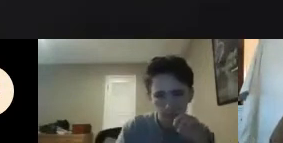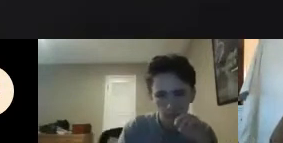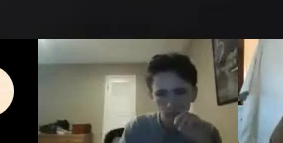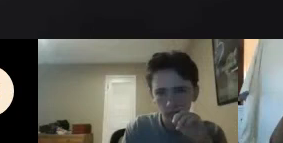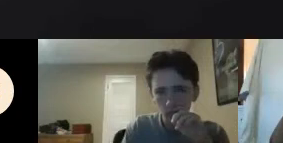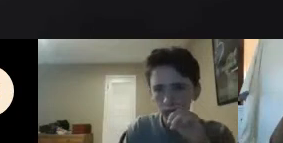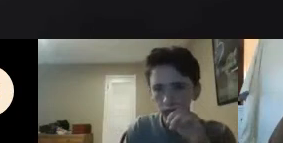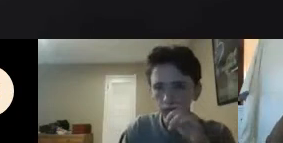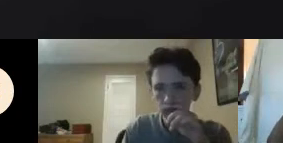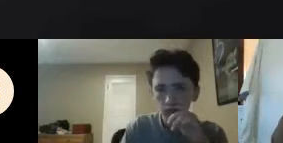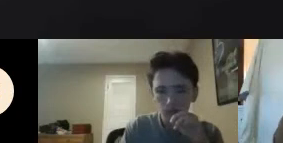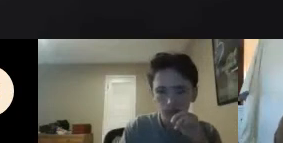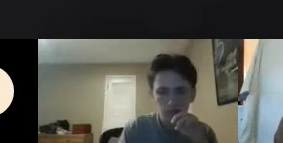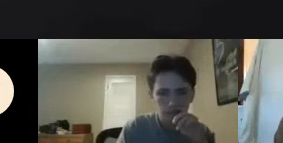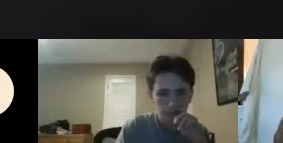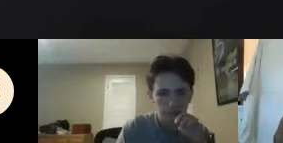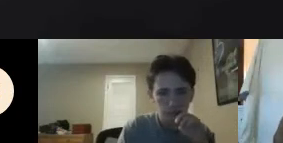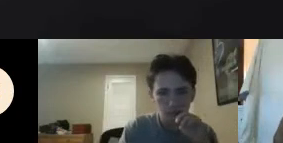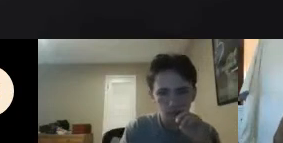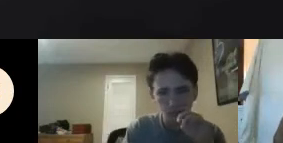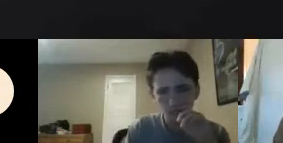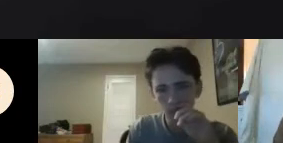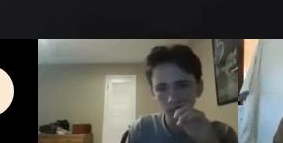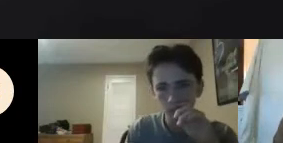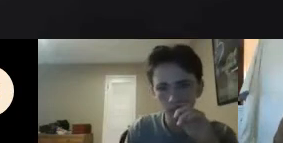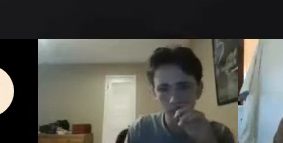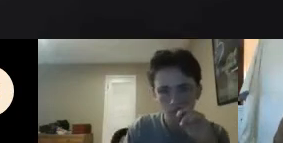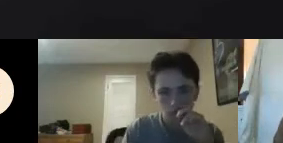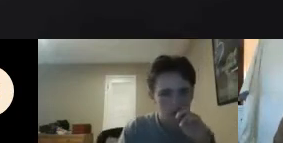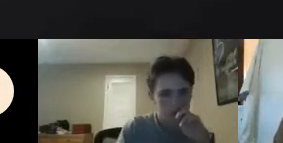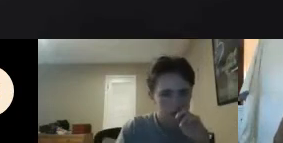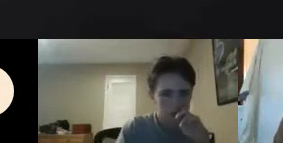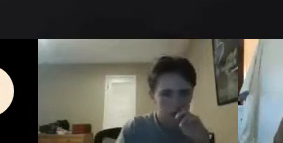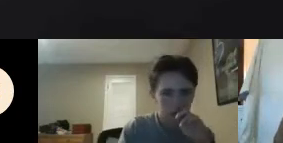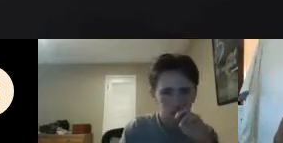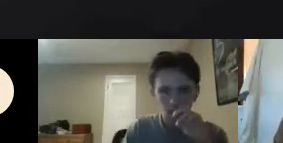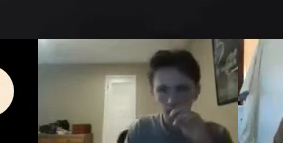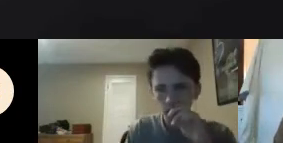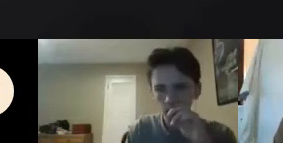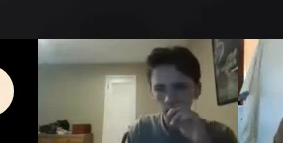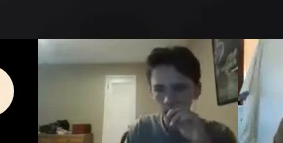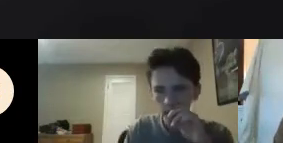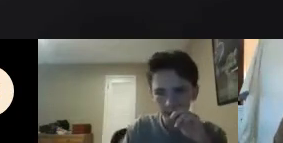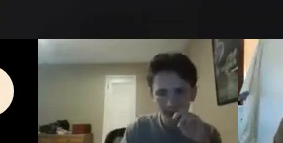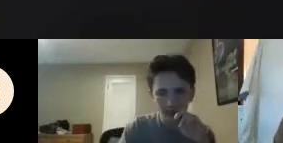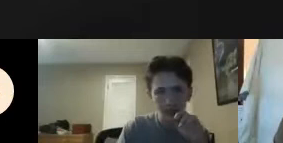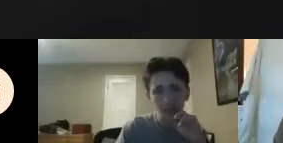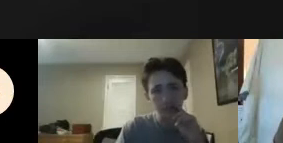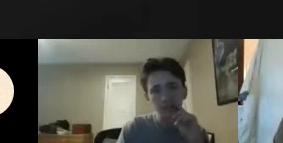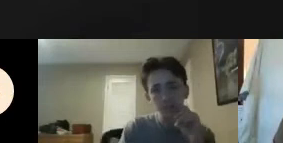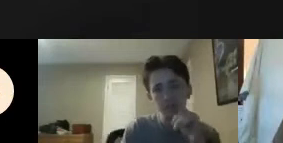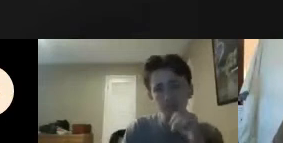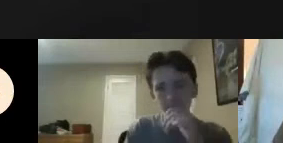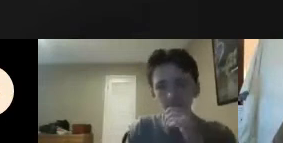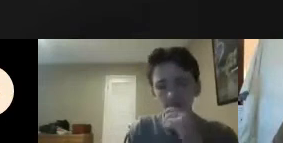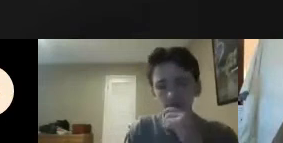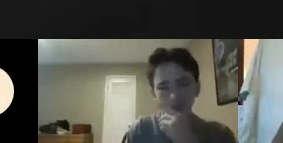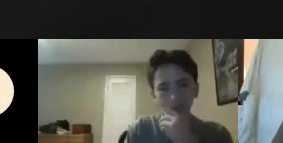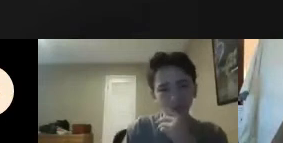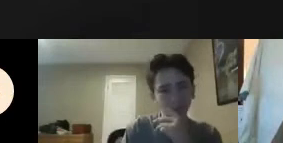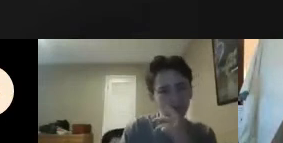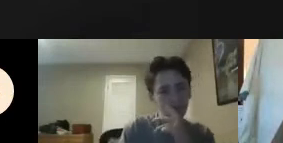resilience without adequate supports places too much of the burden on the individual educator. So basically, your teachers